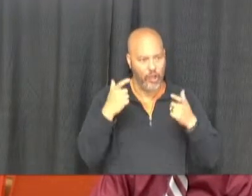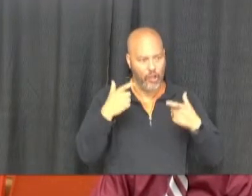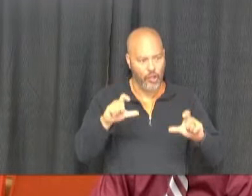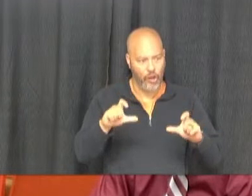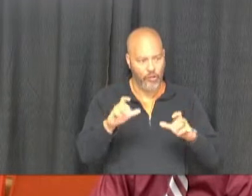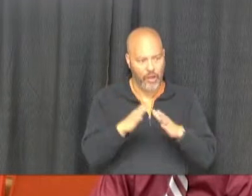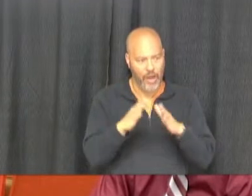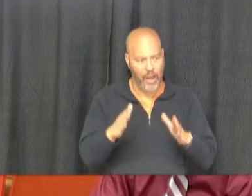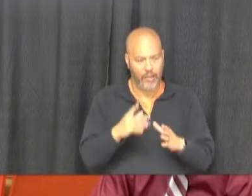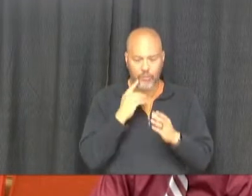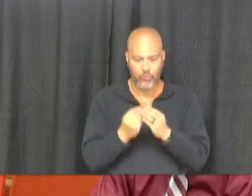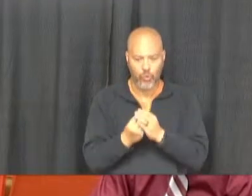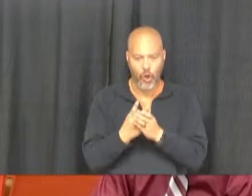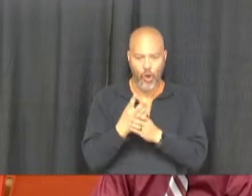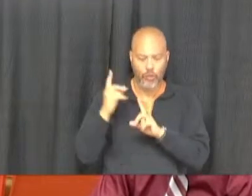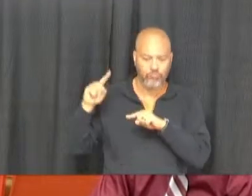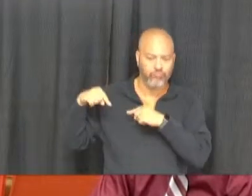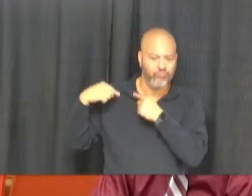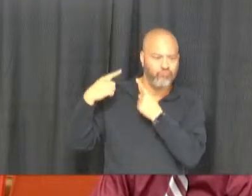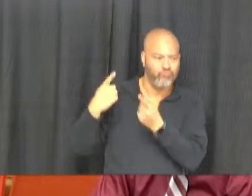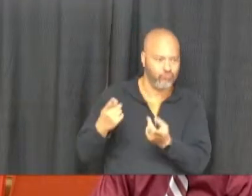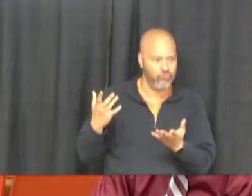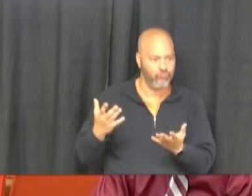subdivision that's been growing over time out there.